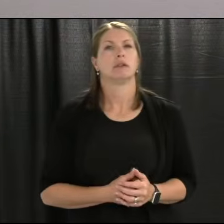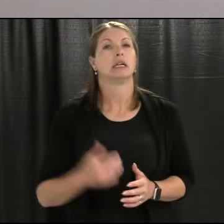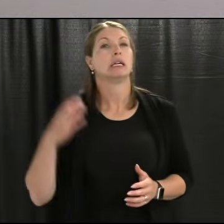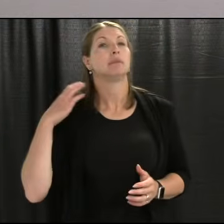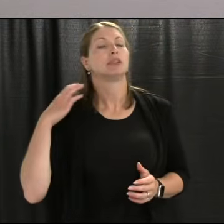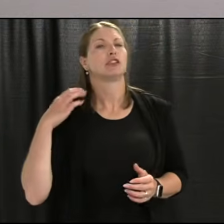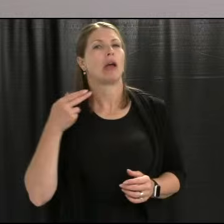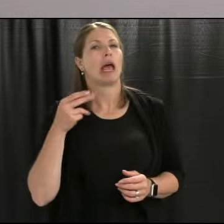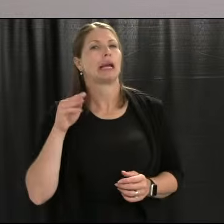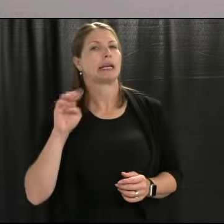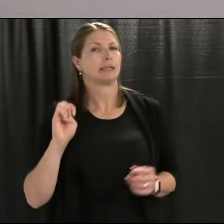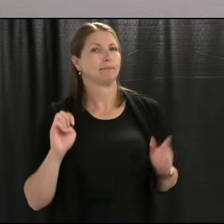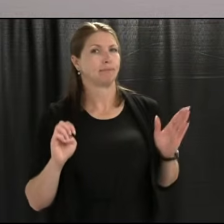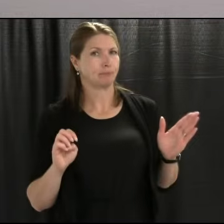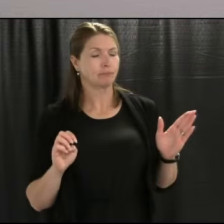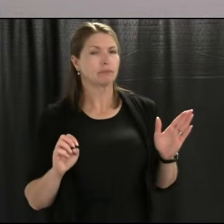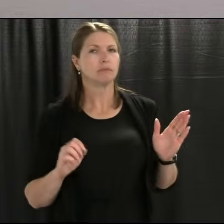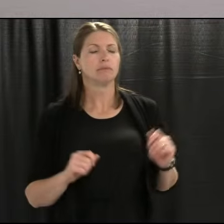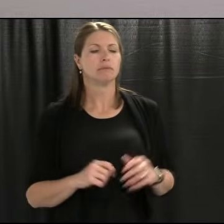all communities